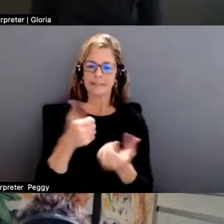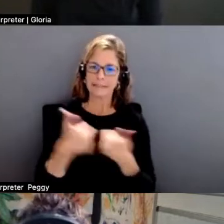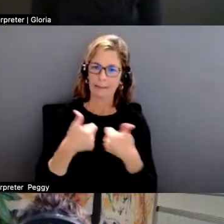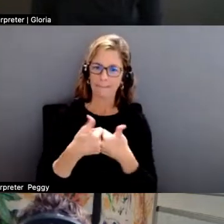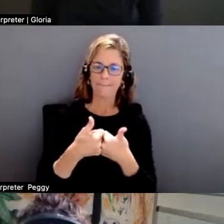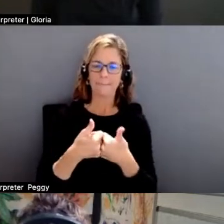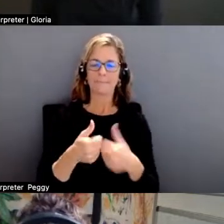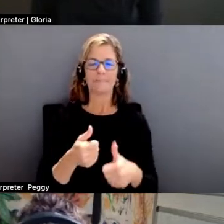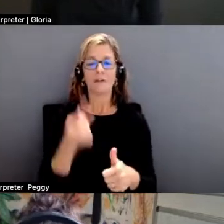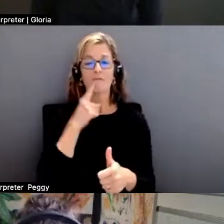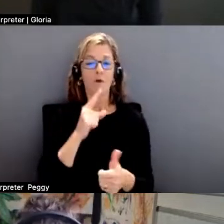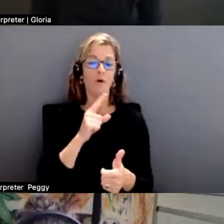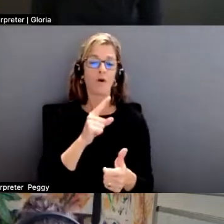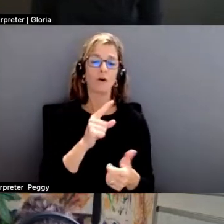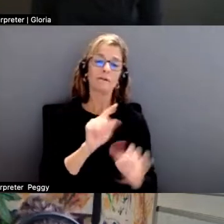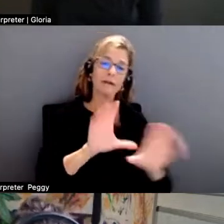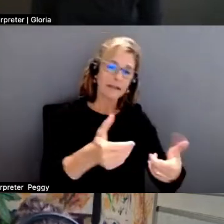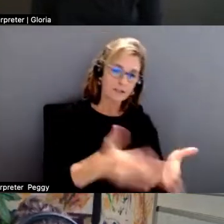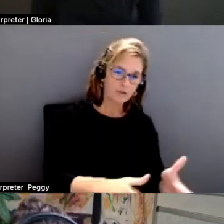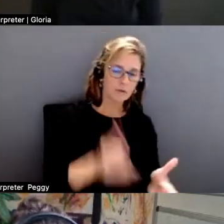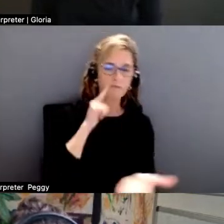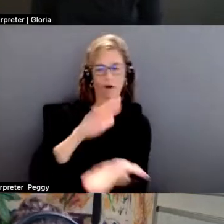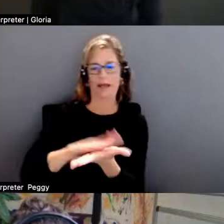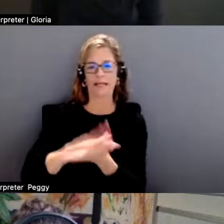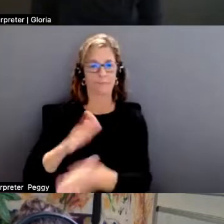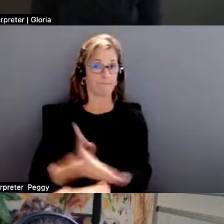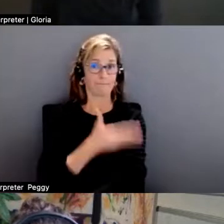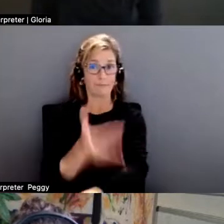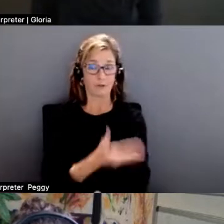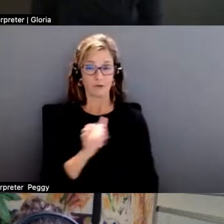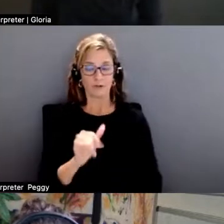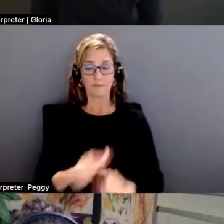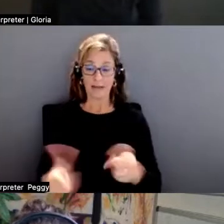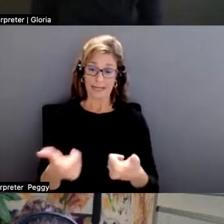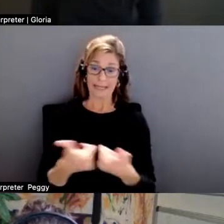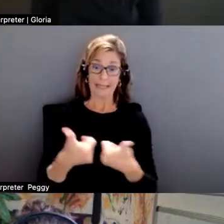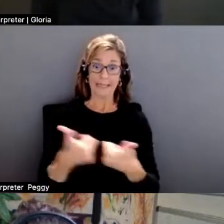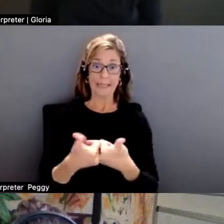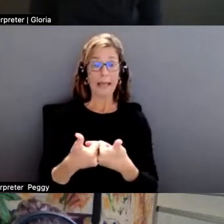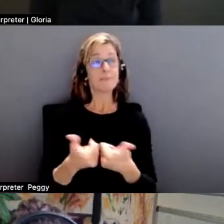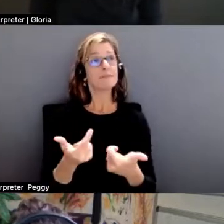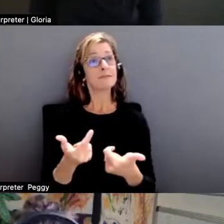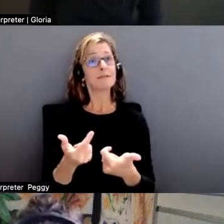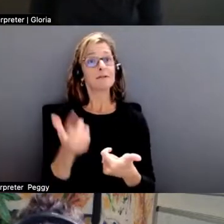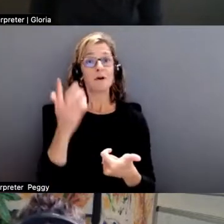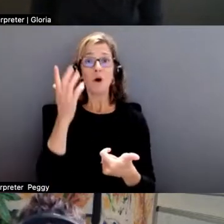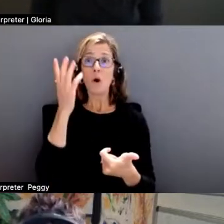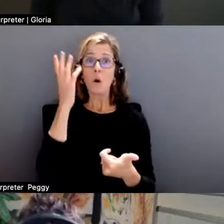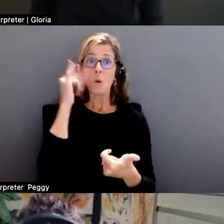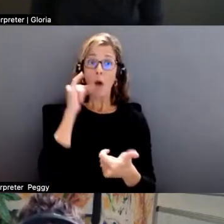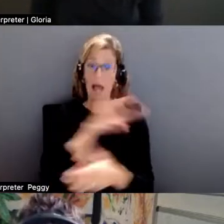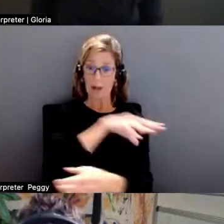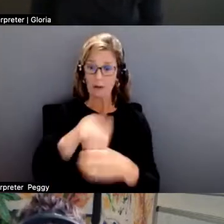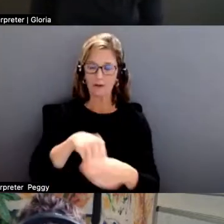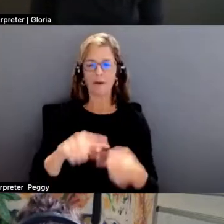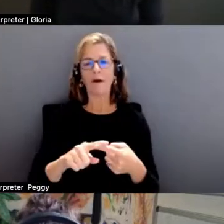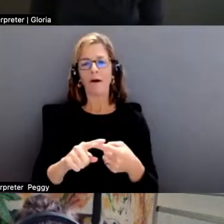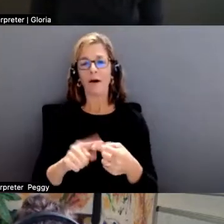academic upgrading. Firstly, it is a different and a fun way to learn and review concepts for our